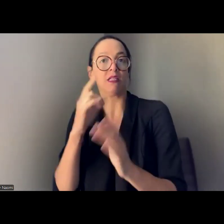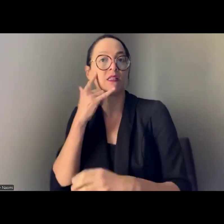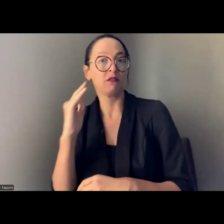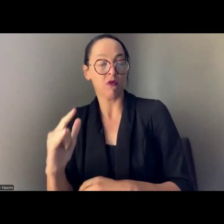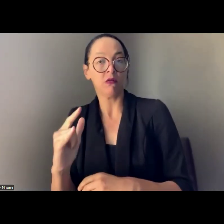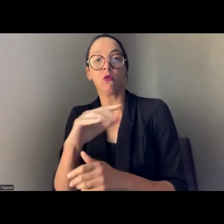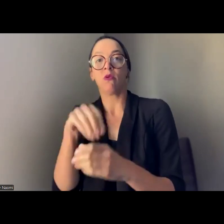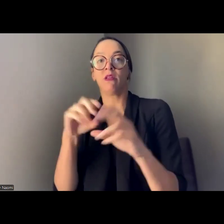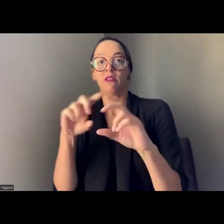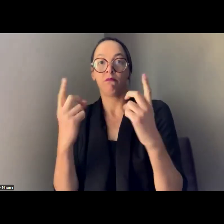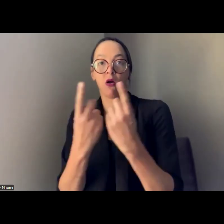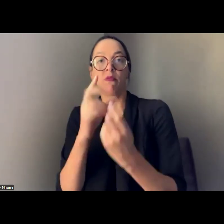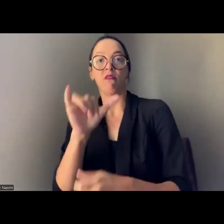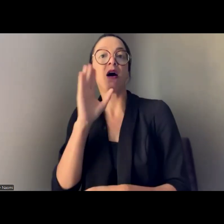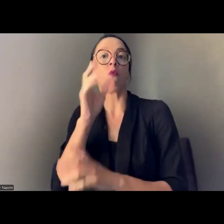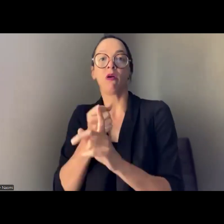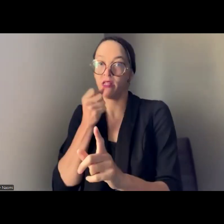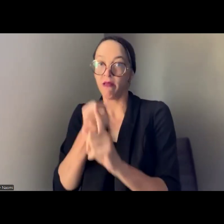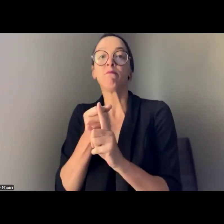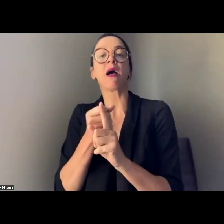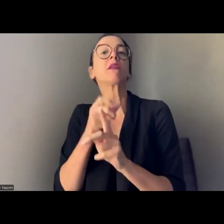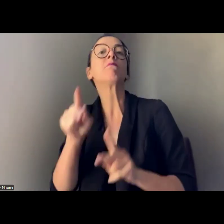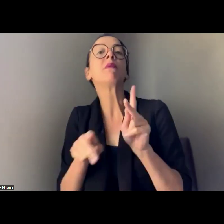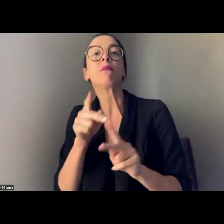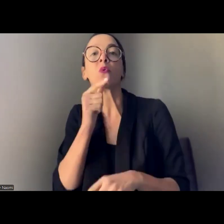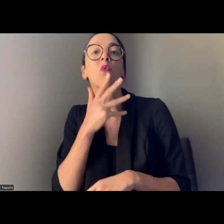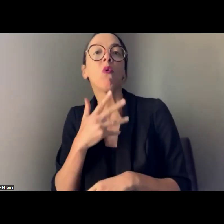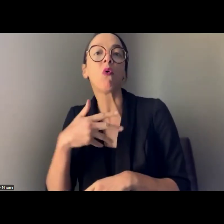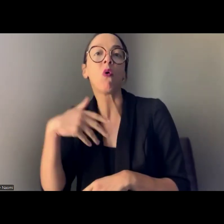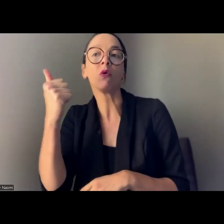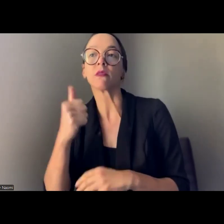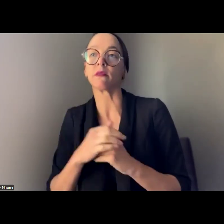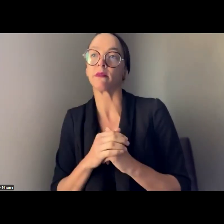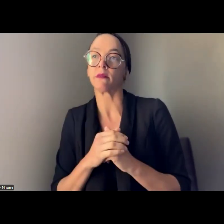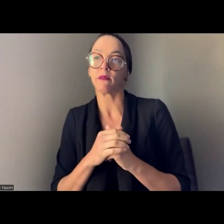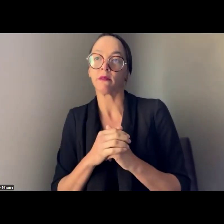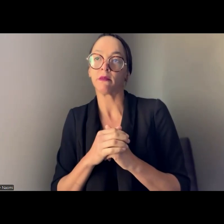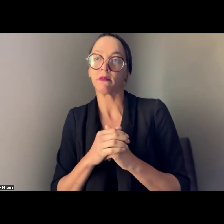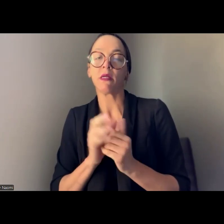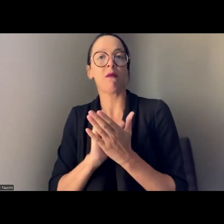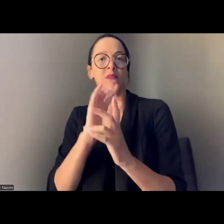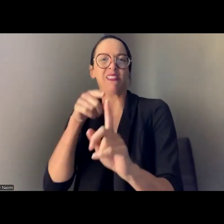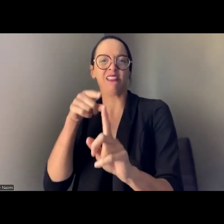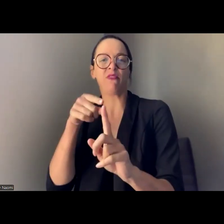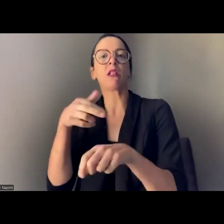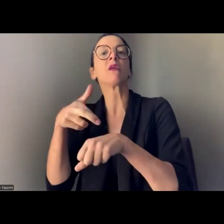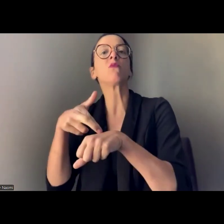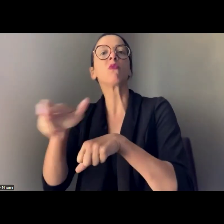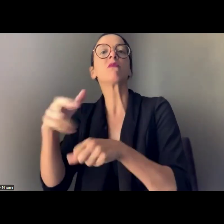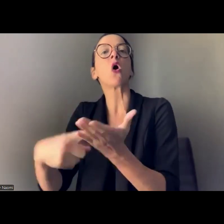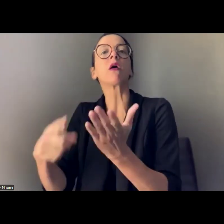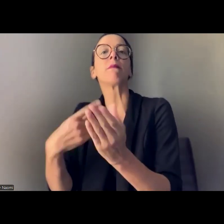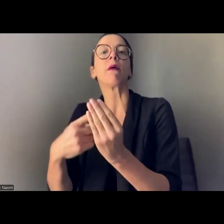who are older. So I'm specifically referring to, but other examples, on the master plan for